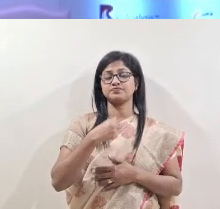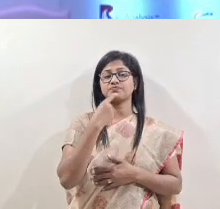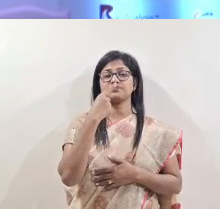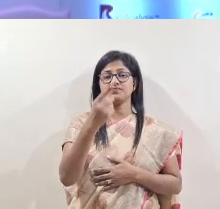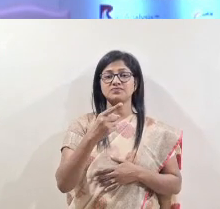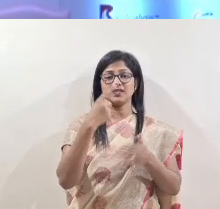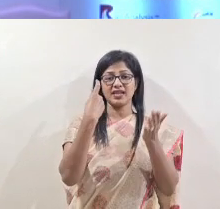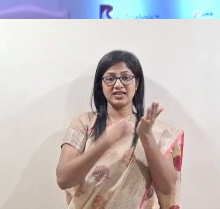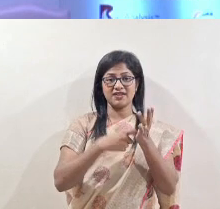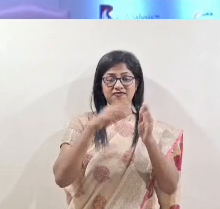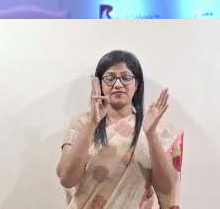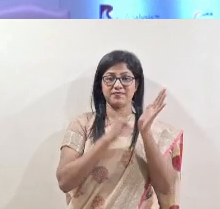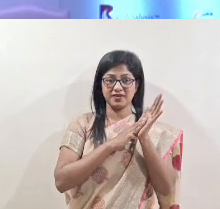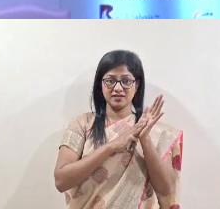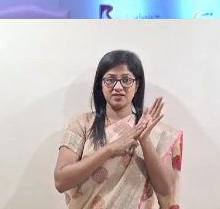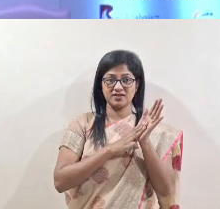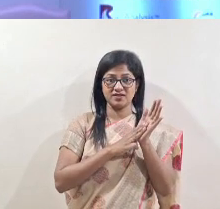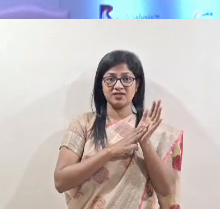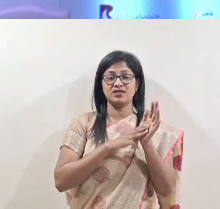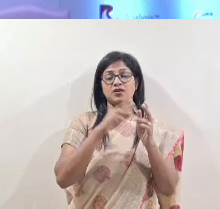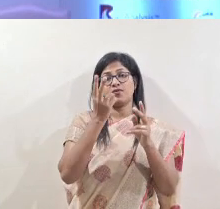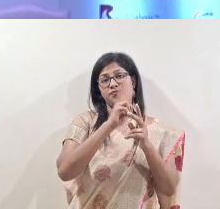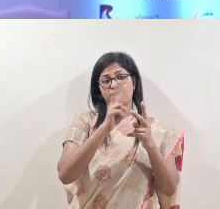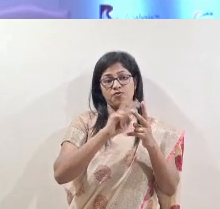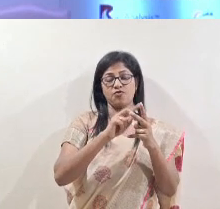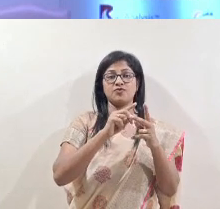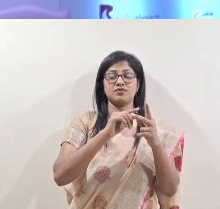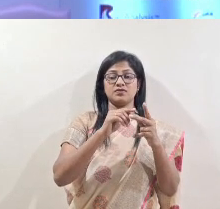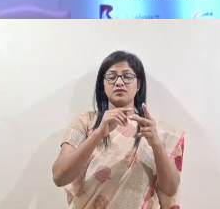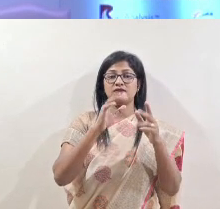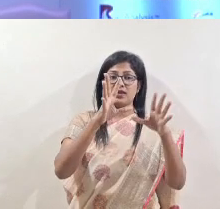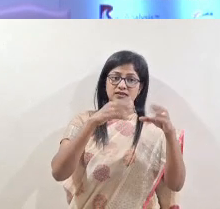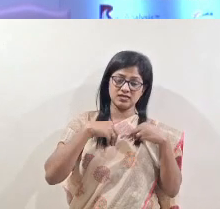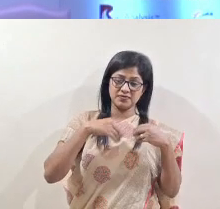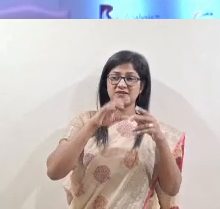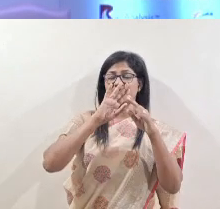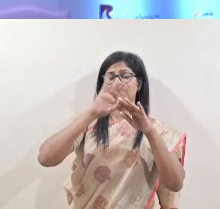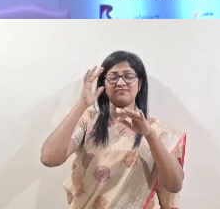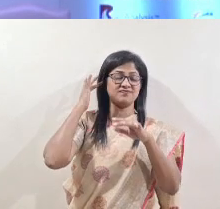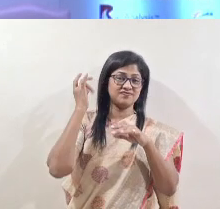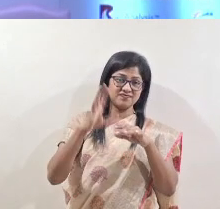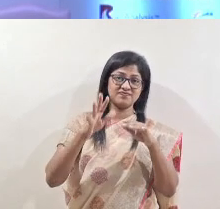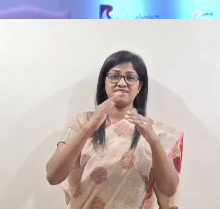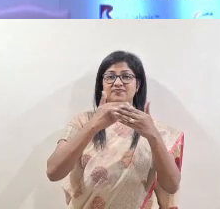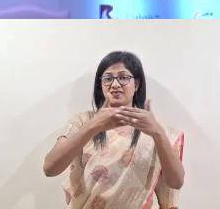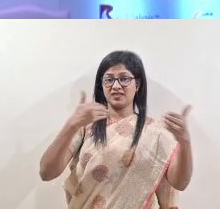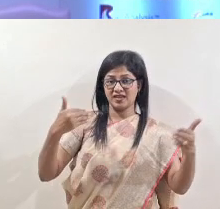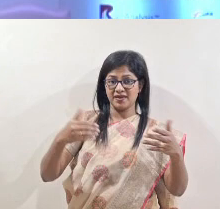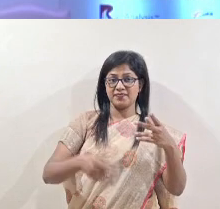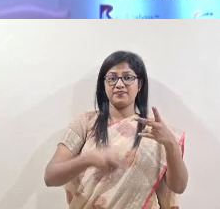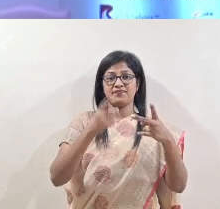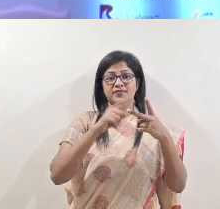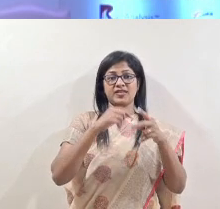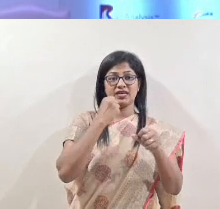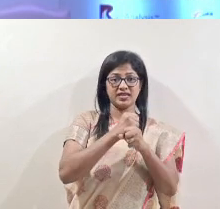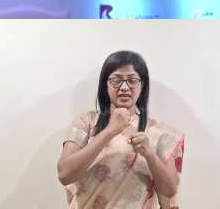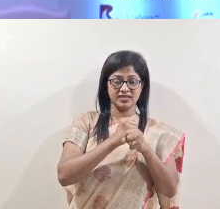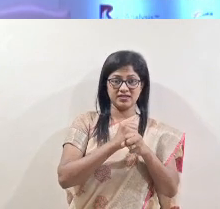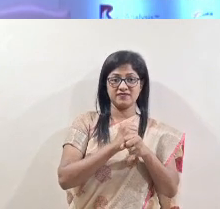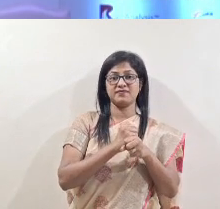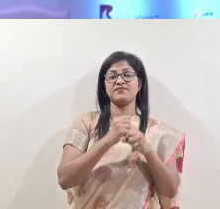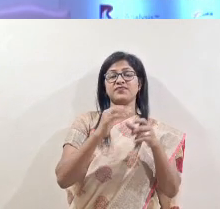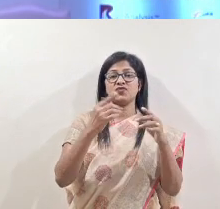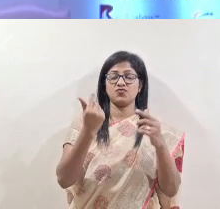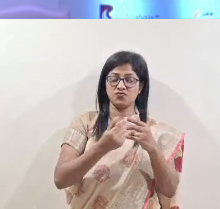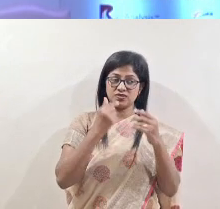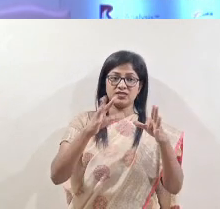gap sizes, whereas green shield also uses accepted, rejected, similar with the harders method also. In case of clearing